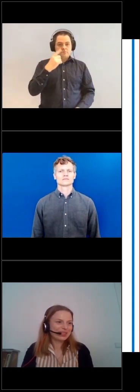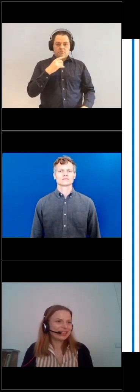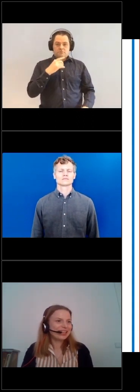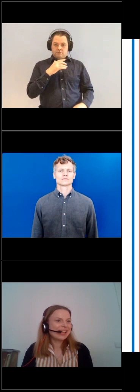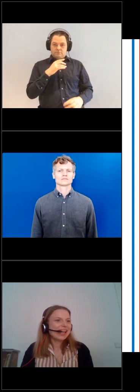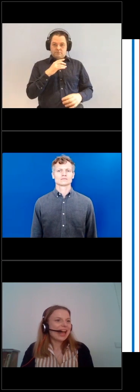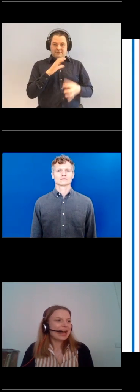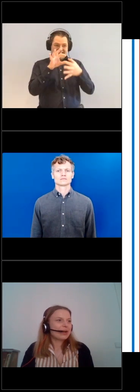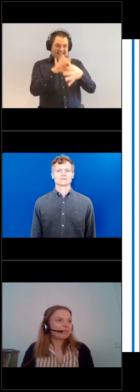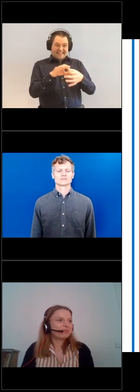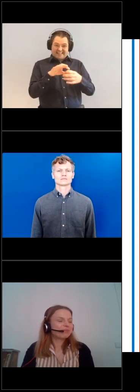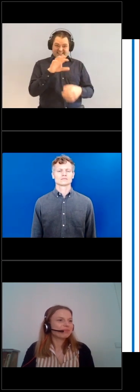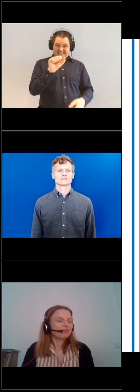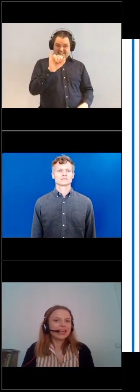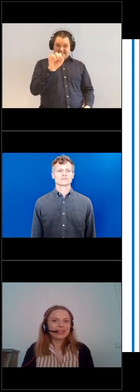you, Seem,